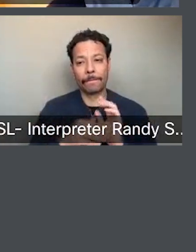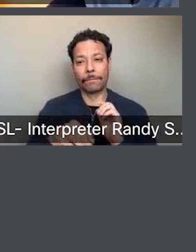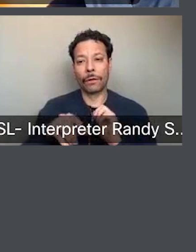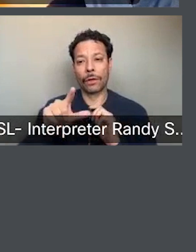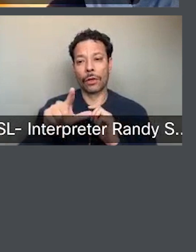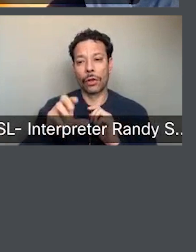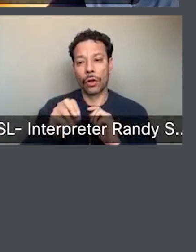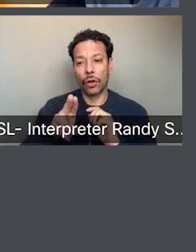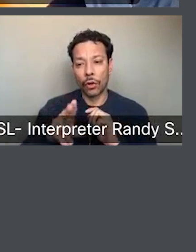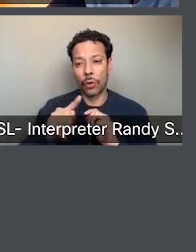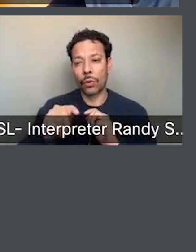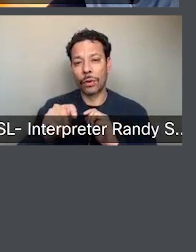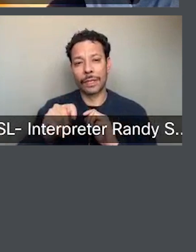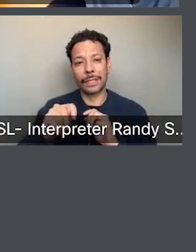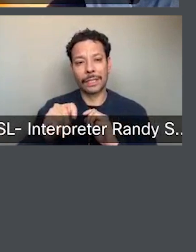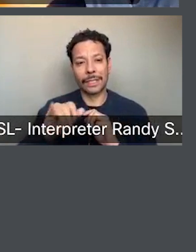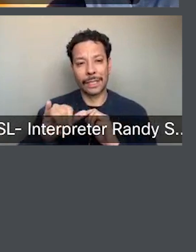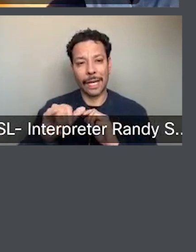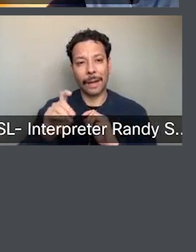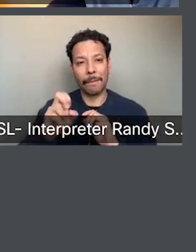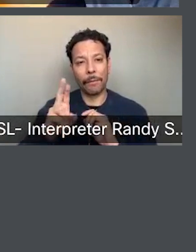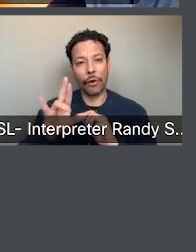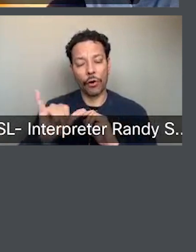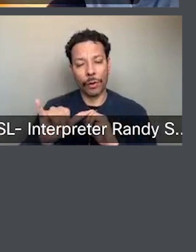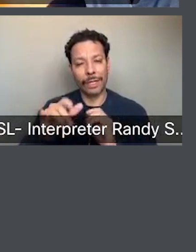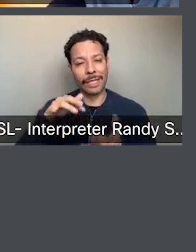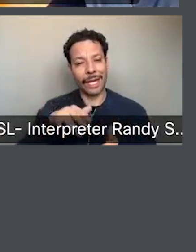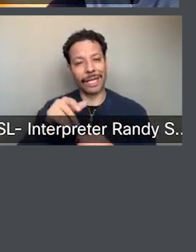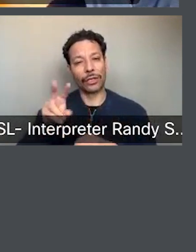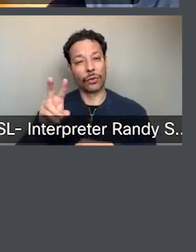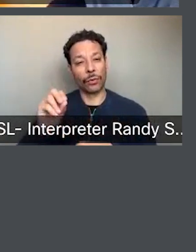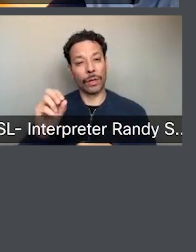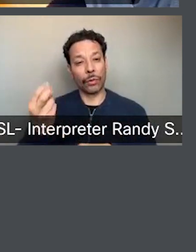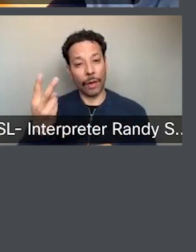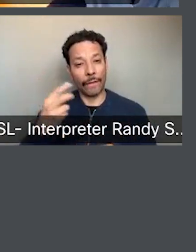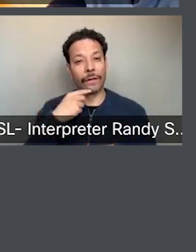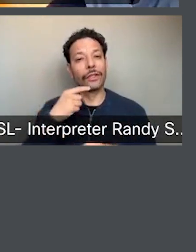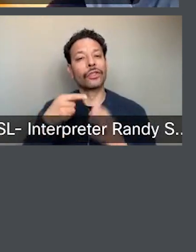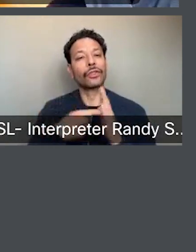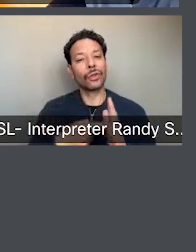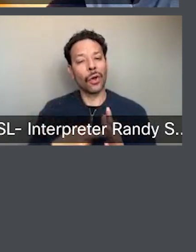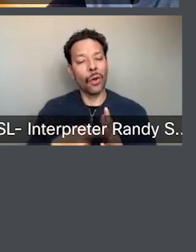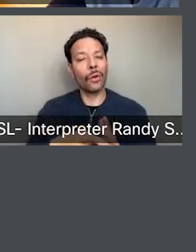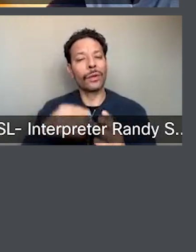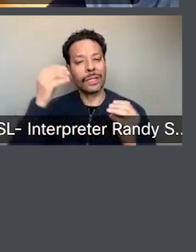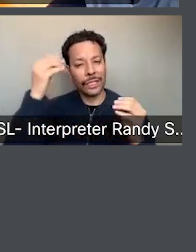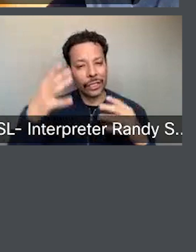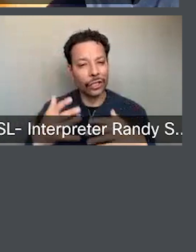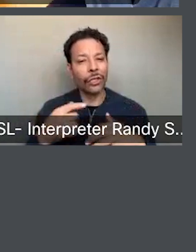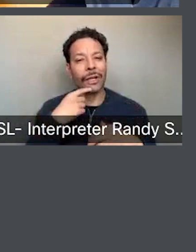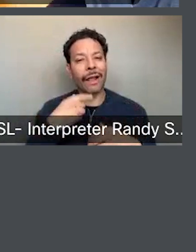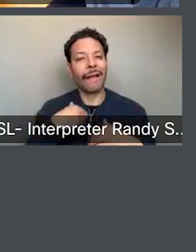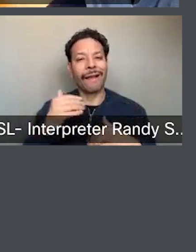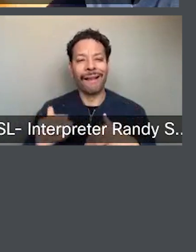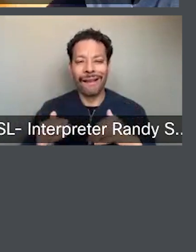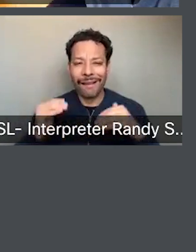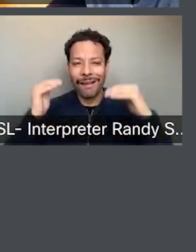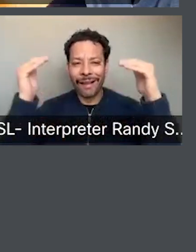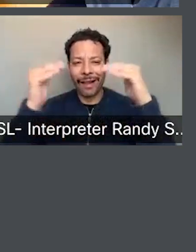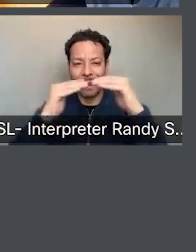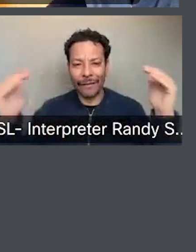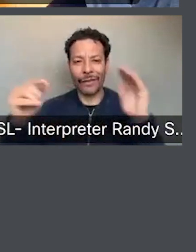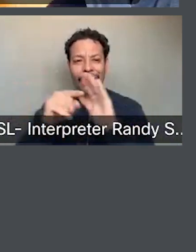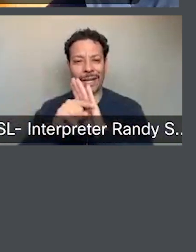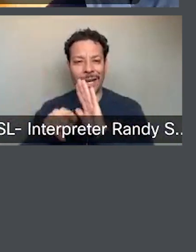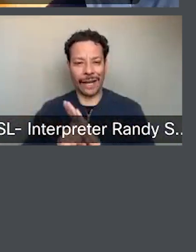in 2012 also showed that teachers reported high levels of negative